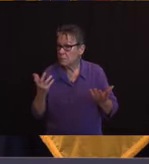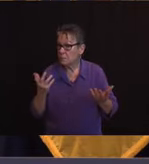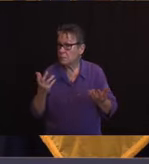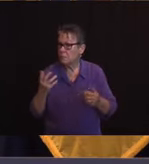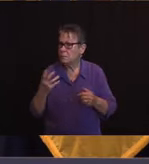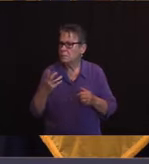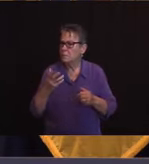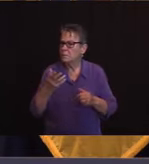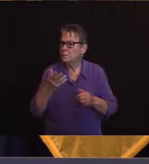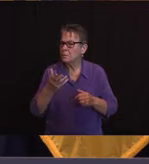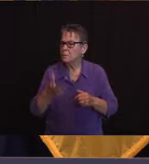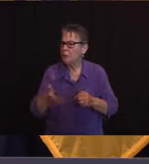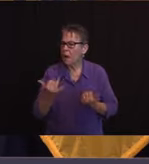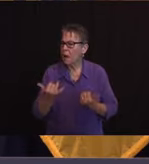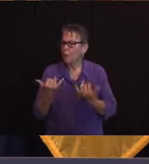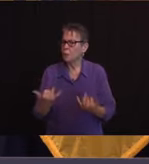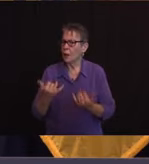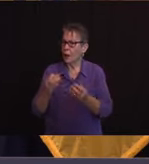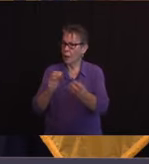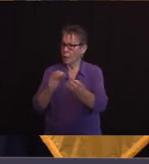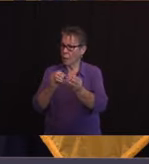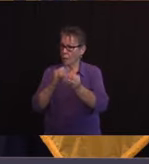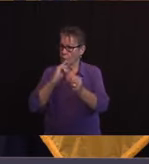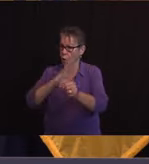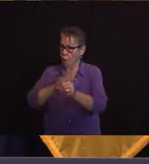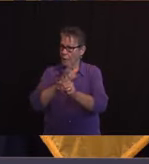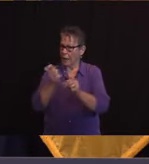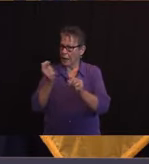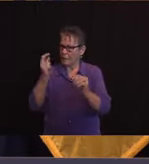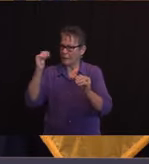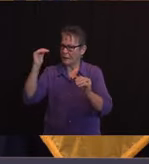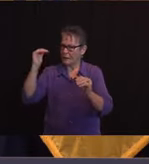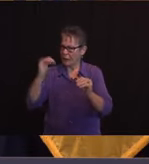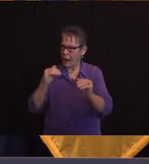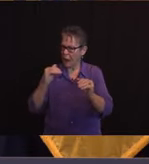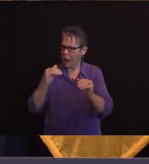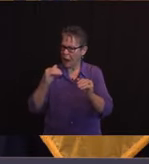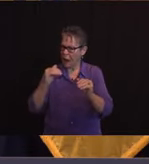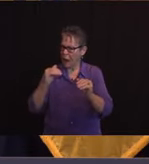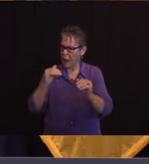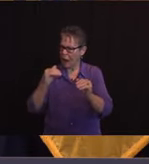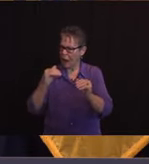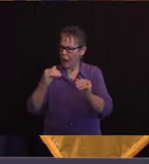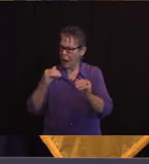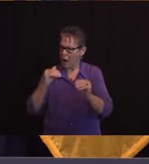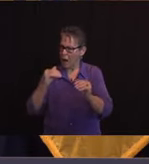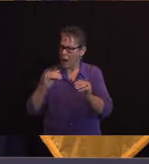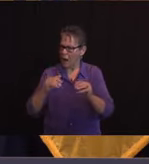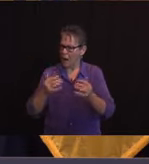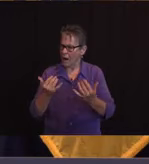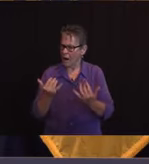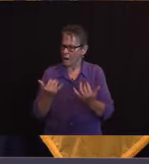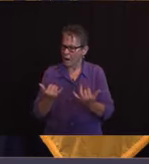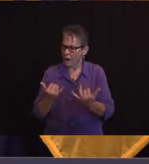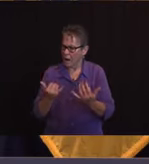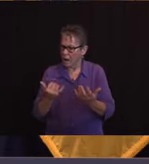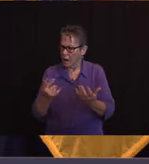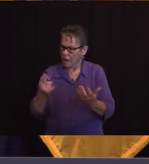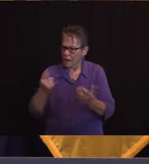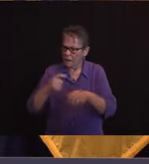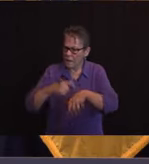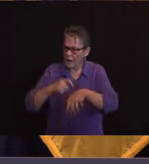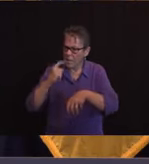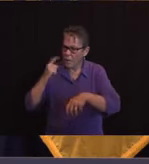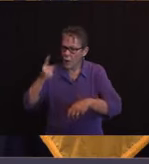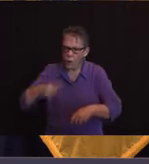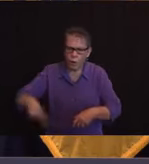Isn't now the time for public disclosure, for the administration to separate the positive cases that have occurred weeks or months